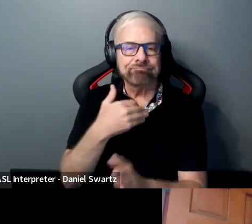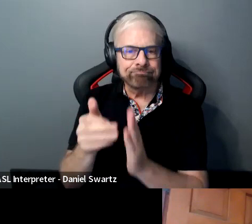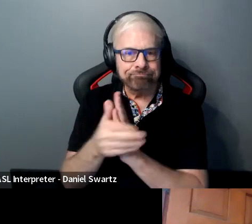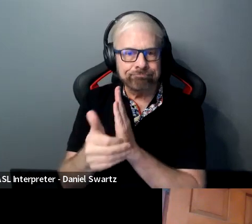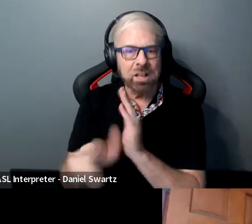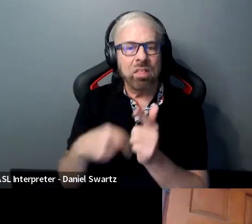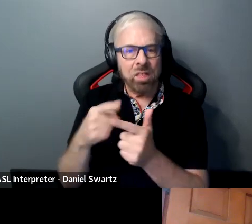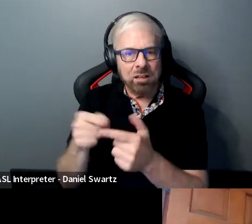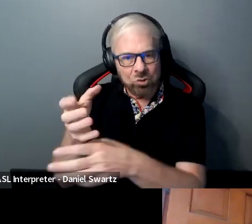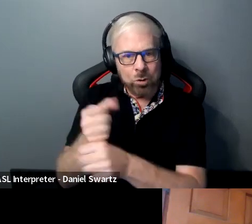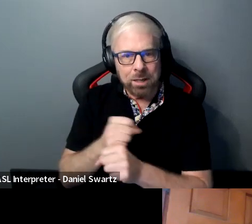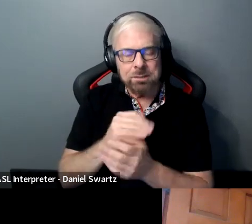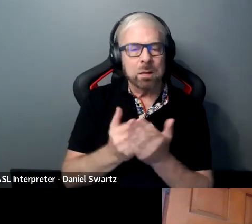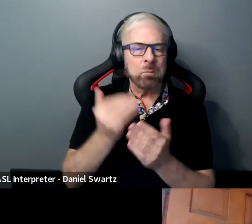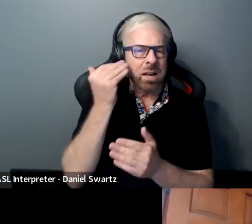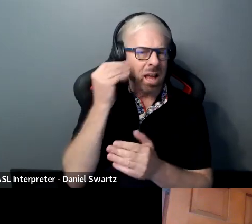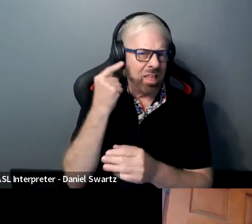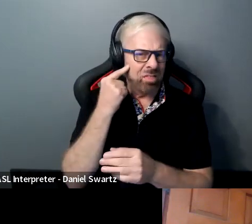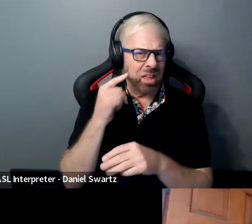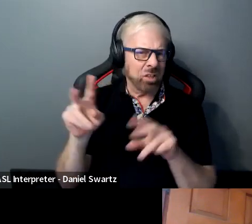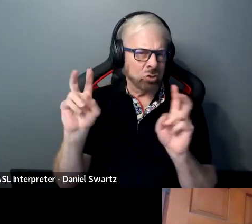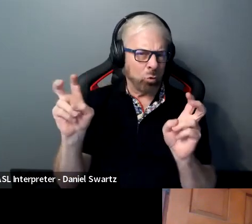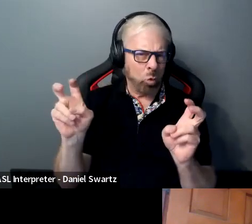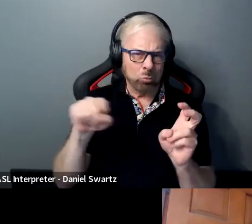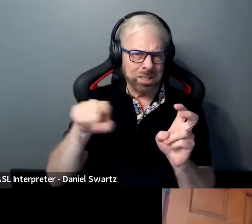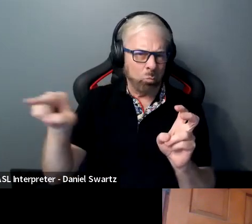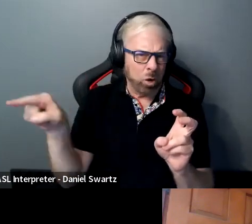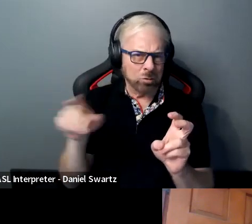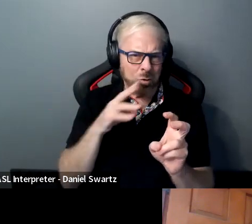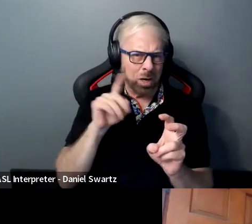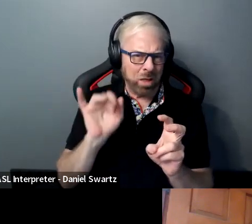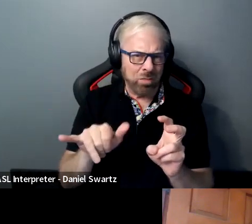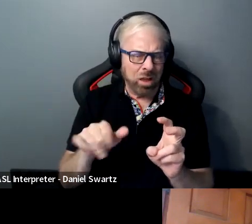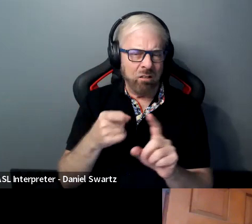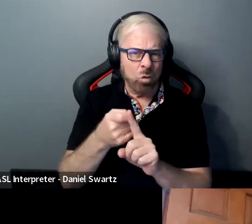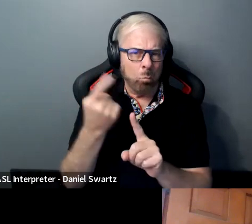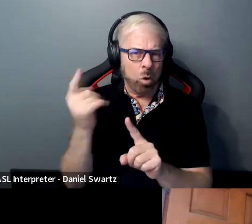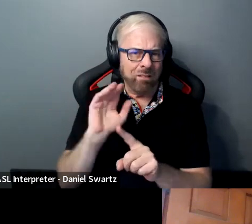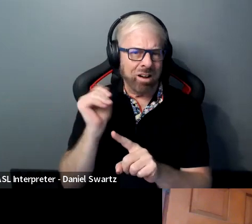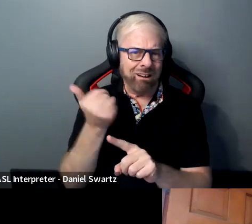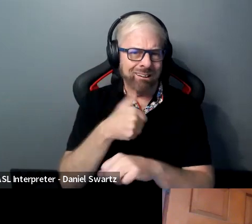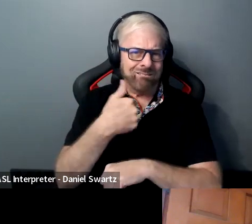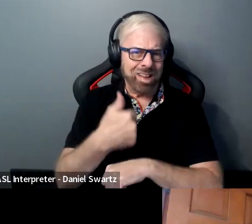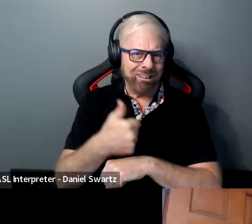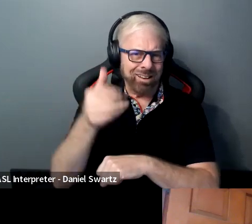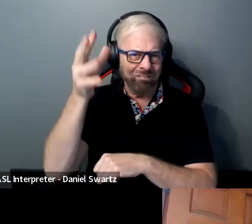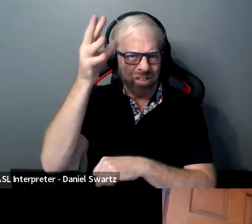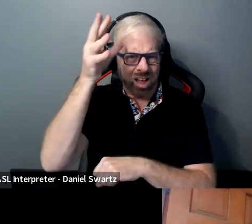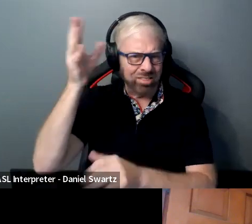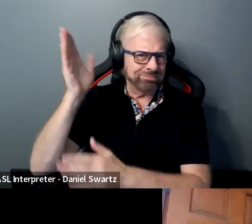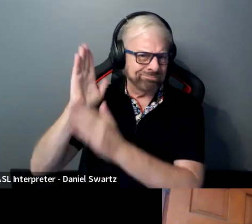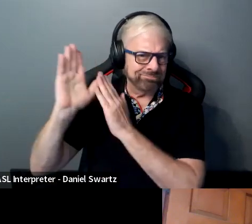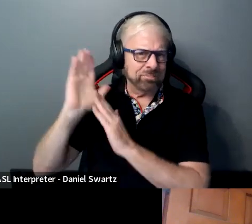with knowledge. I think there's a quote somewhere talking about that from one of our founding fathers. But